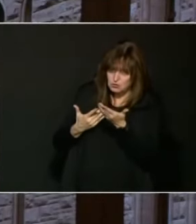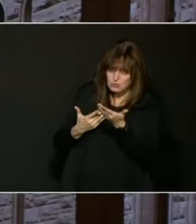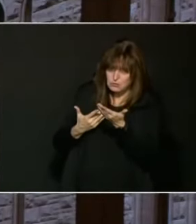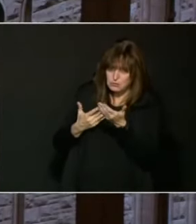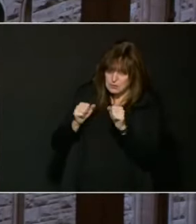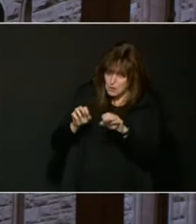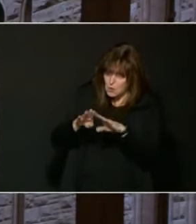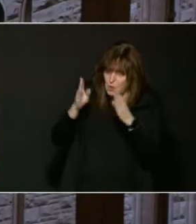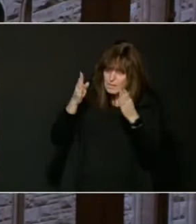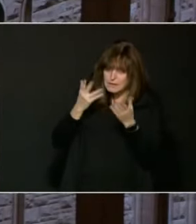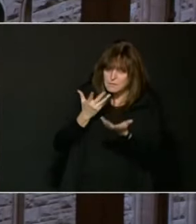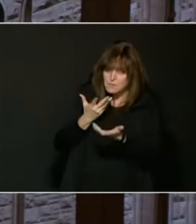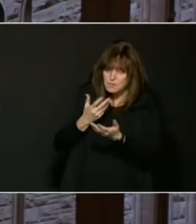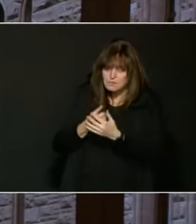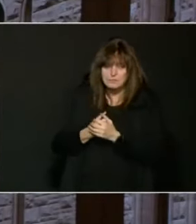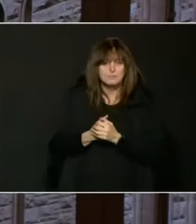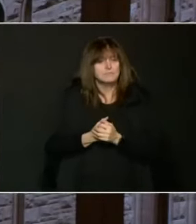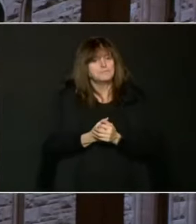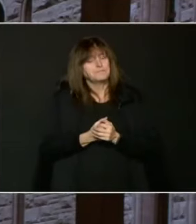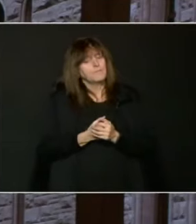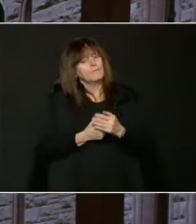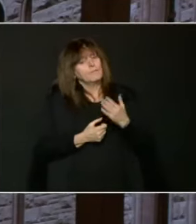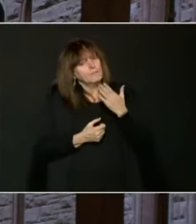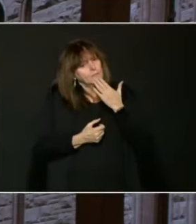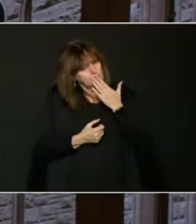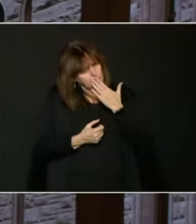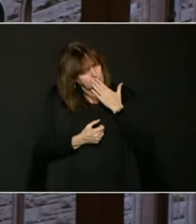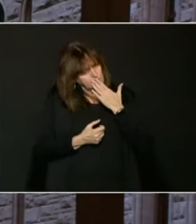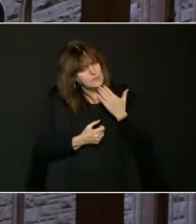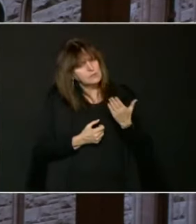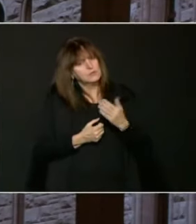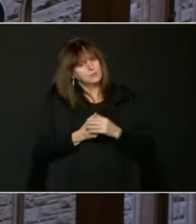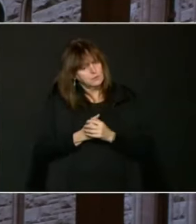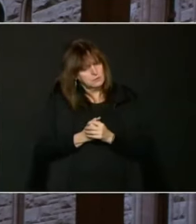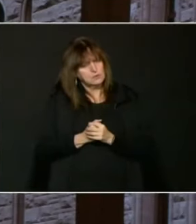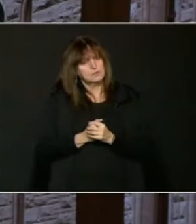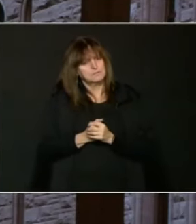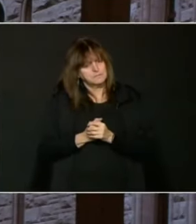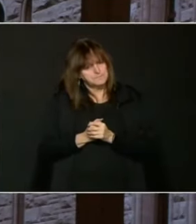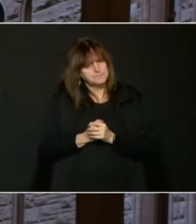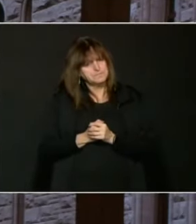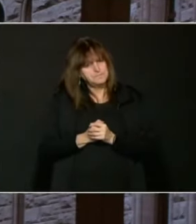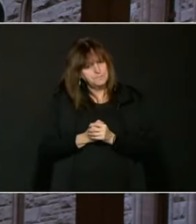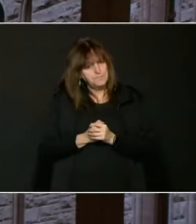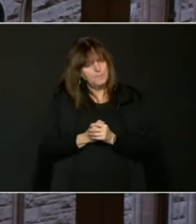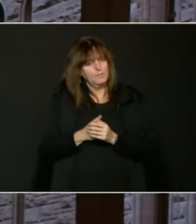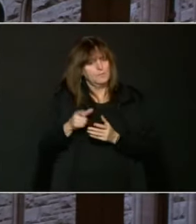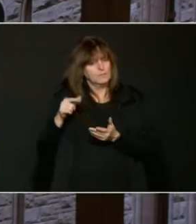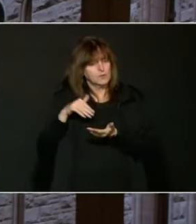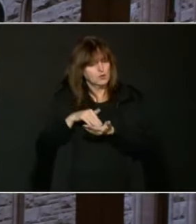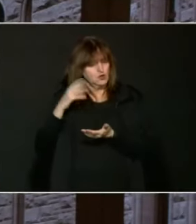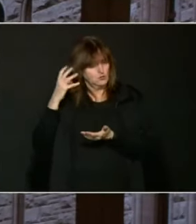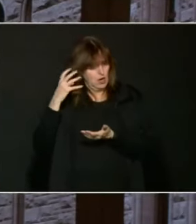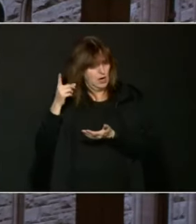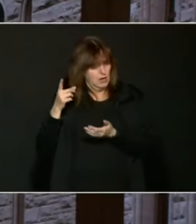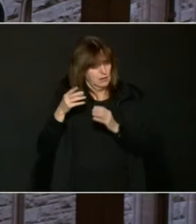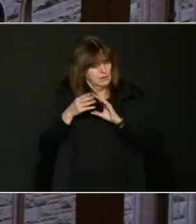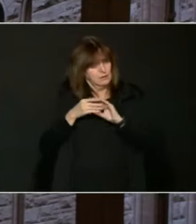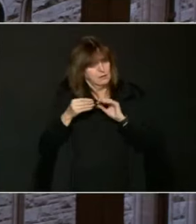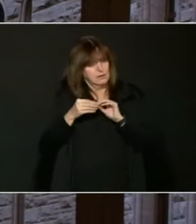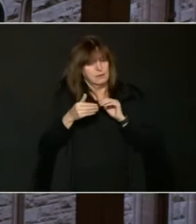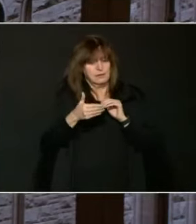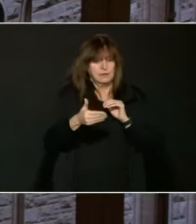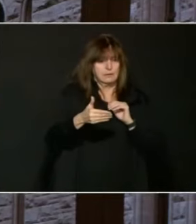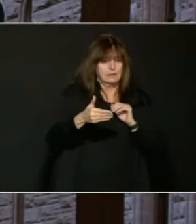lot of, and with Dr. Brown talking about perhaps a better summer. And I like that. I like to think about